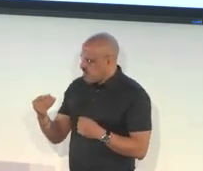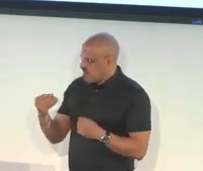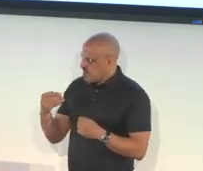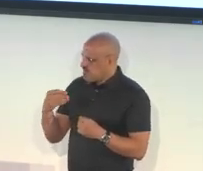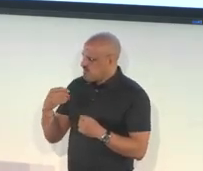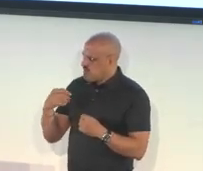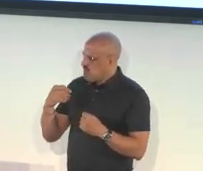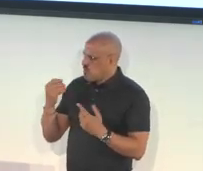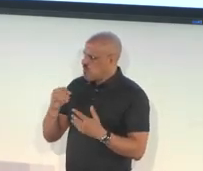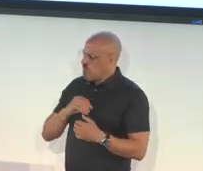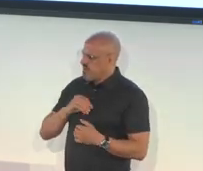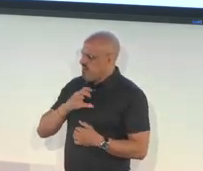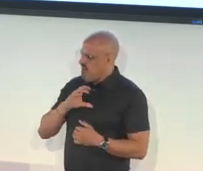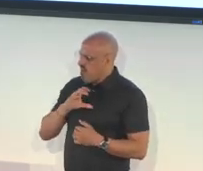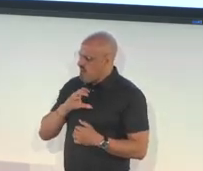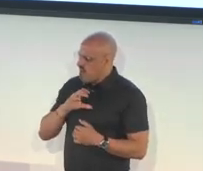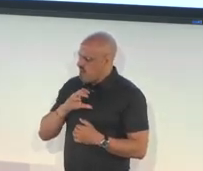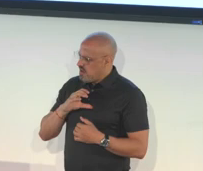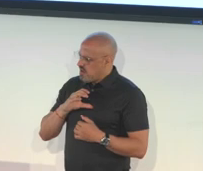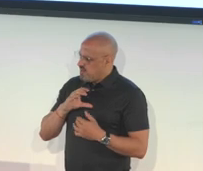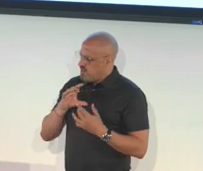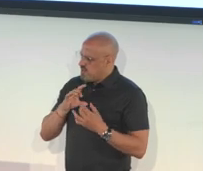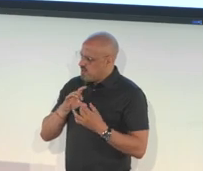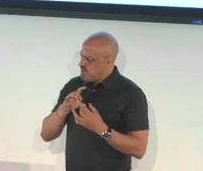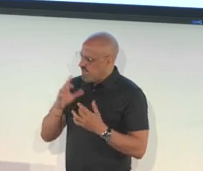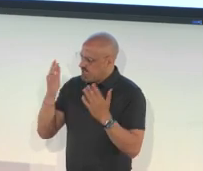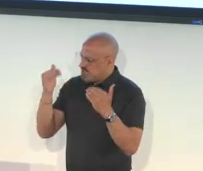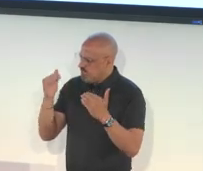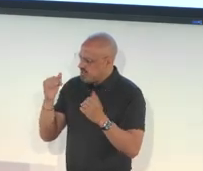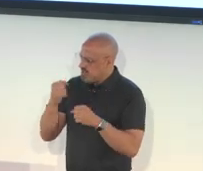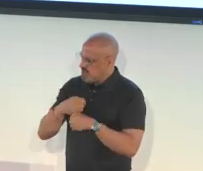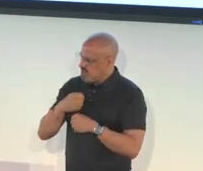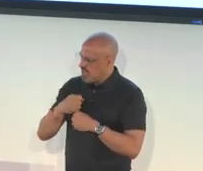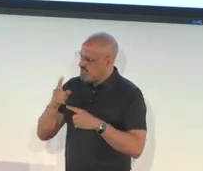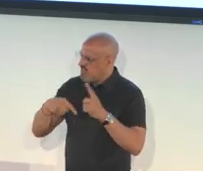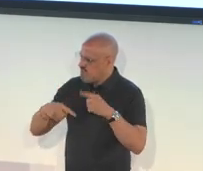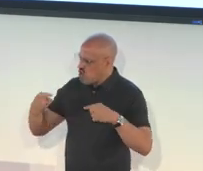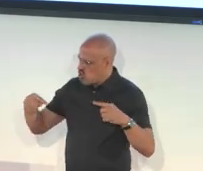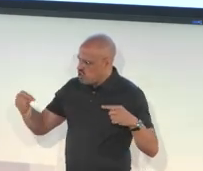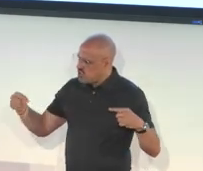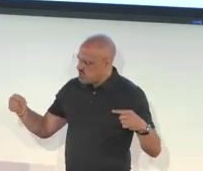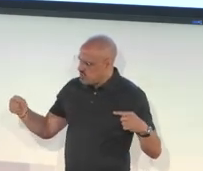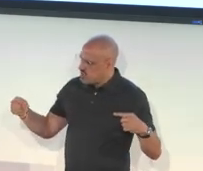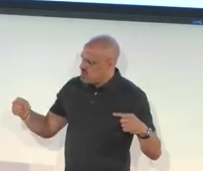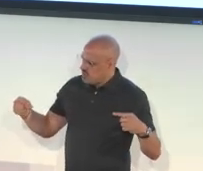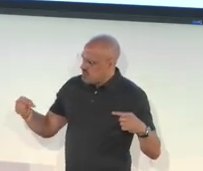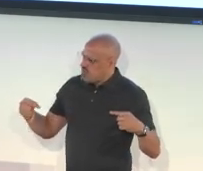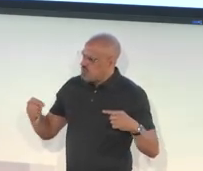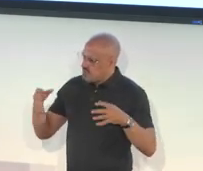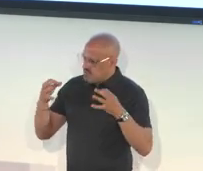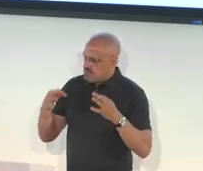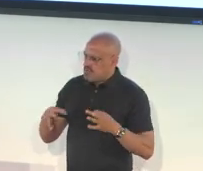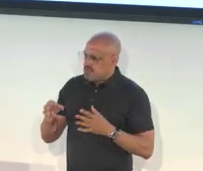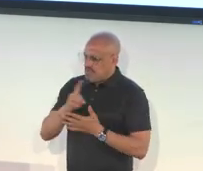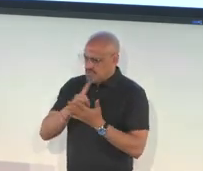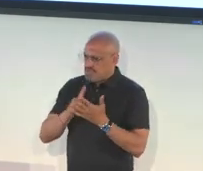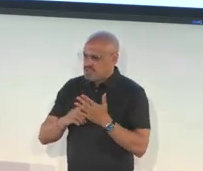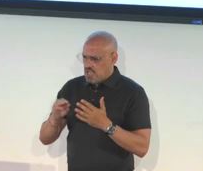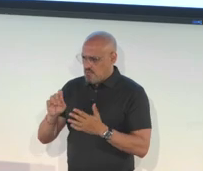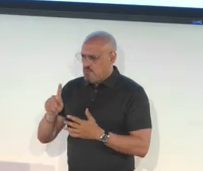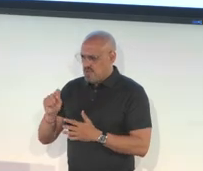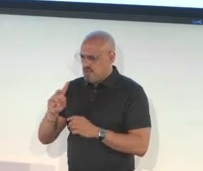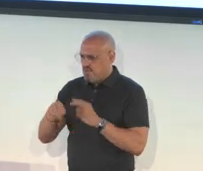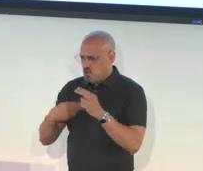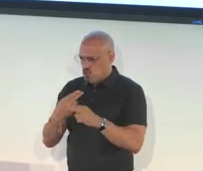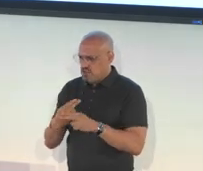Mm-hmm. The organizer decided to create a virtual metaverse in which everyone had to